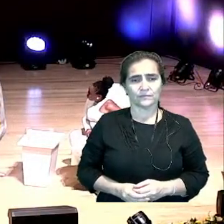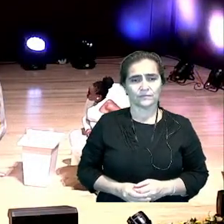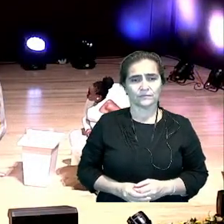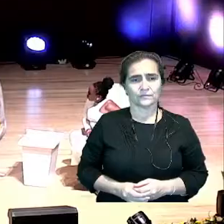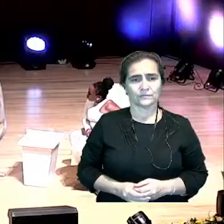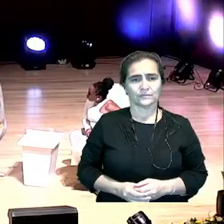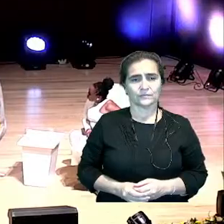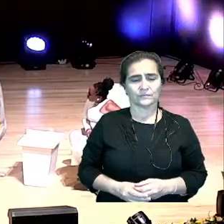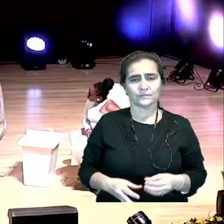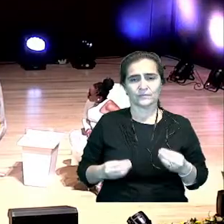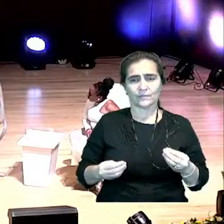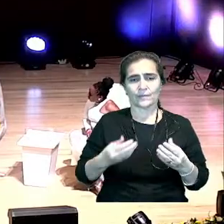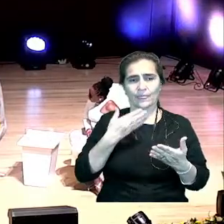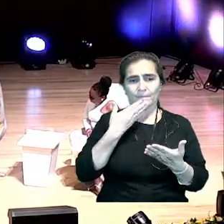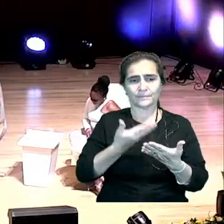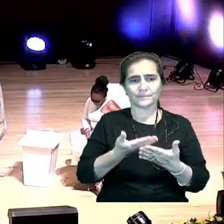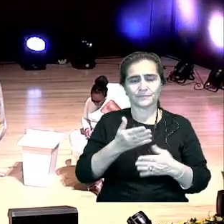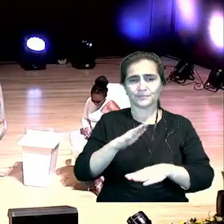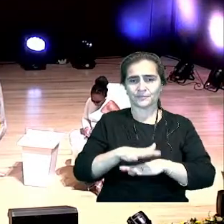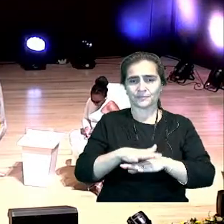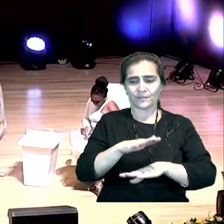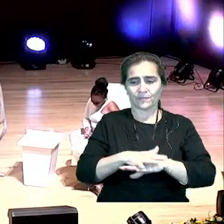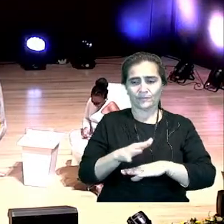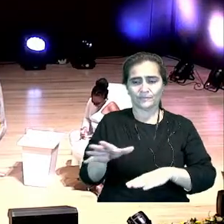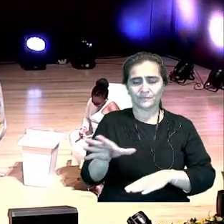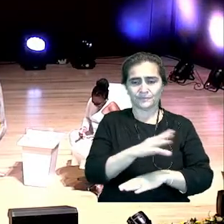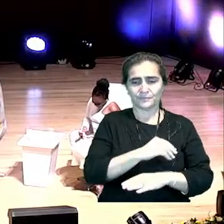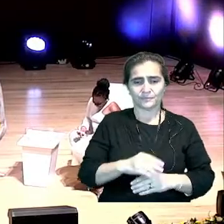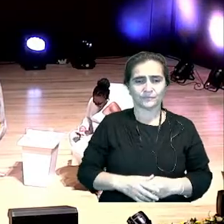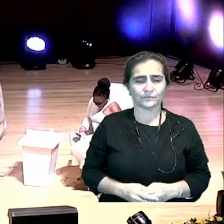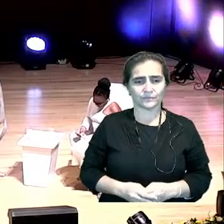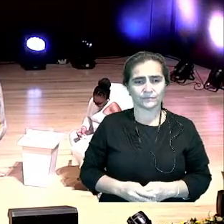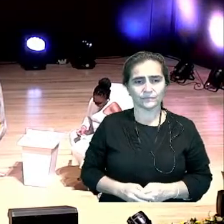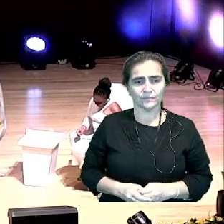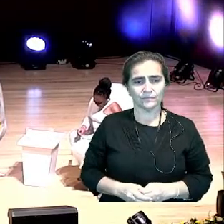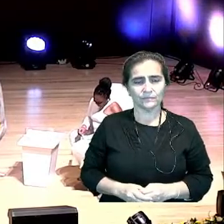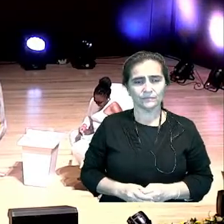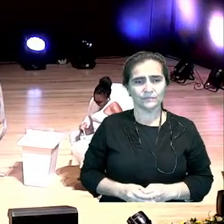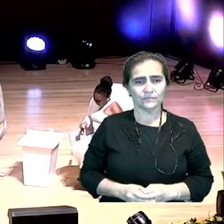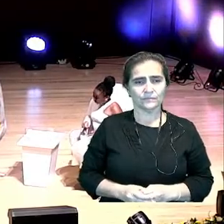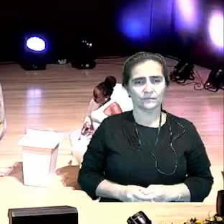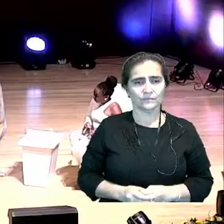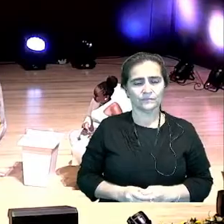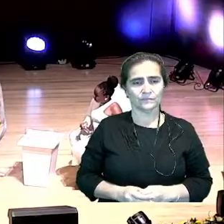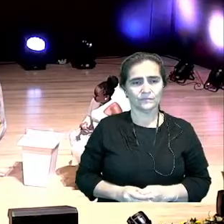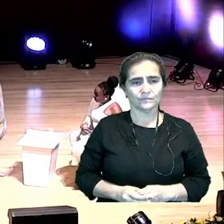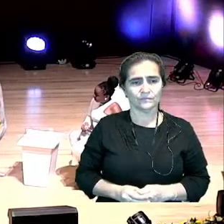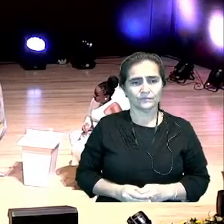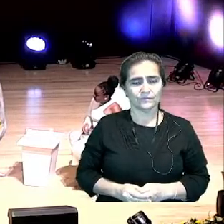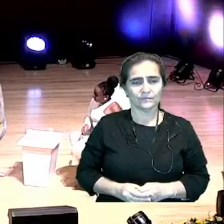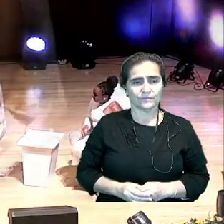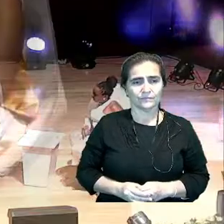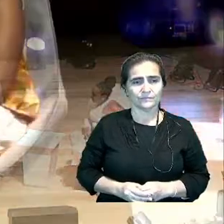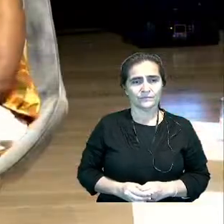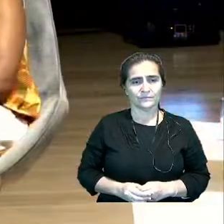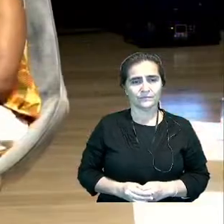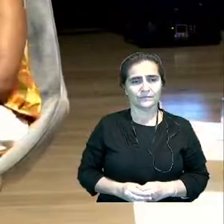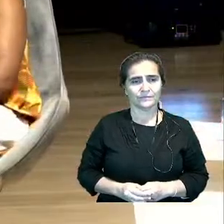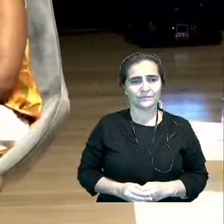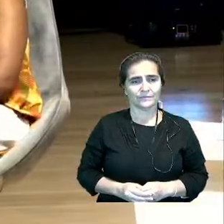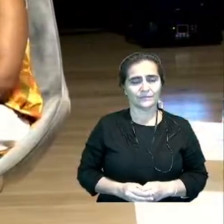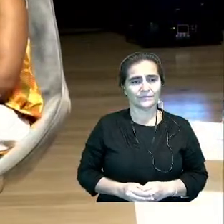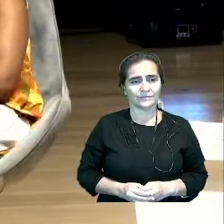Buenas tardes a todos. Good afternoon, everybody. That's the beginning and the end of my